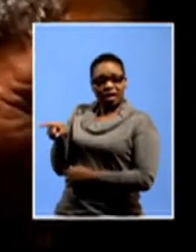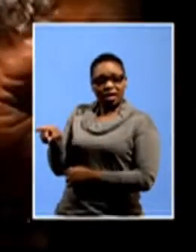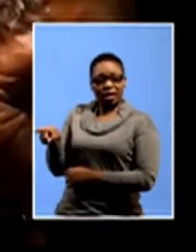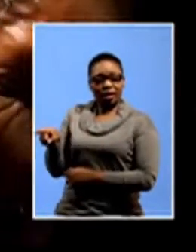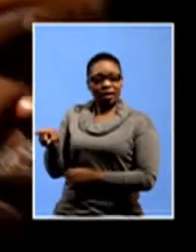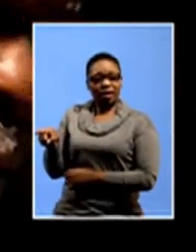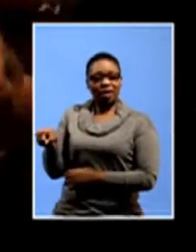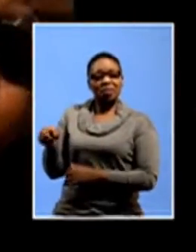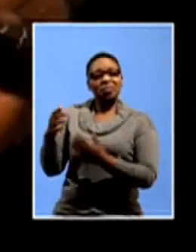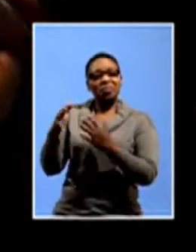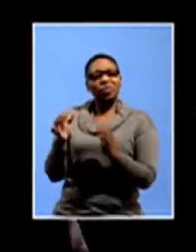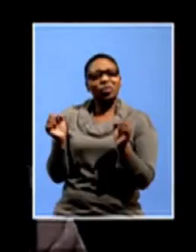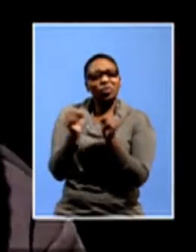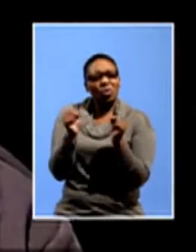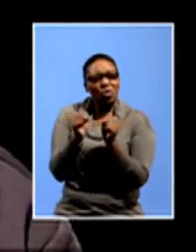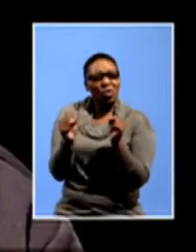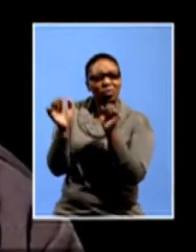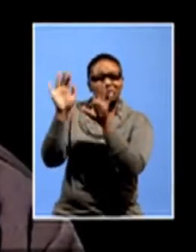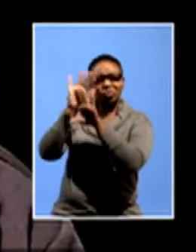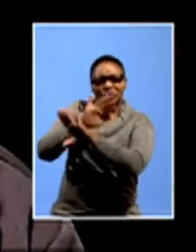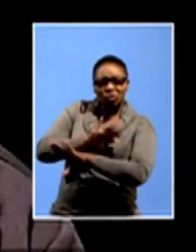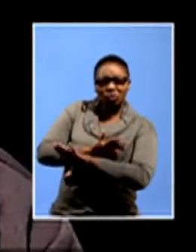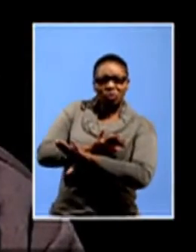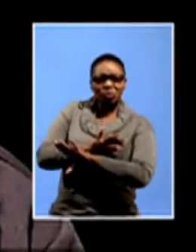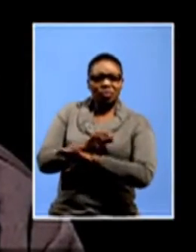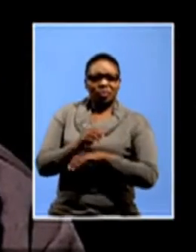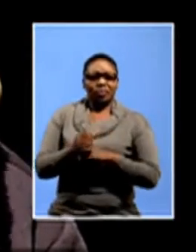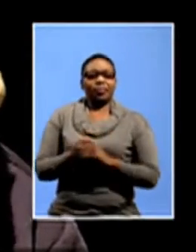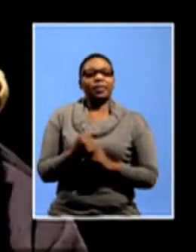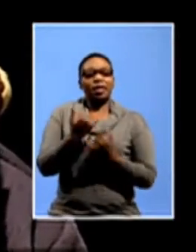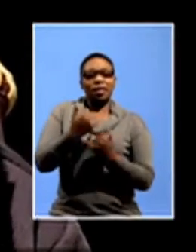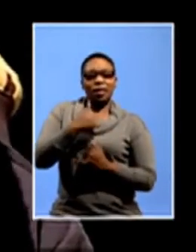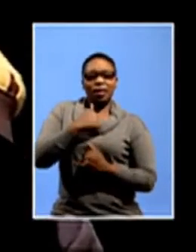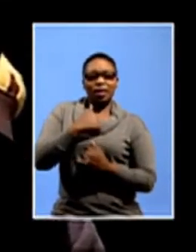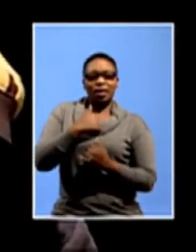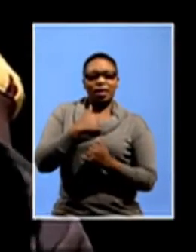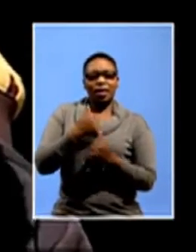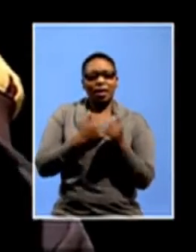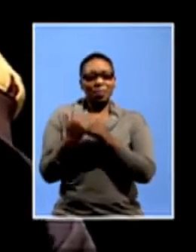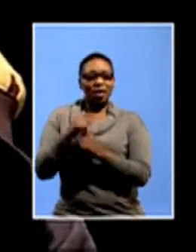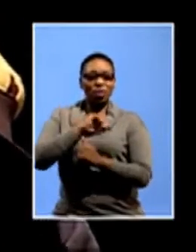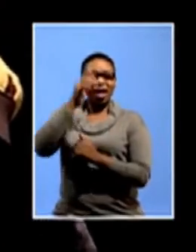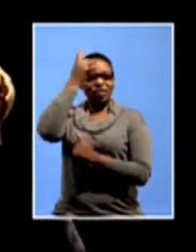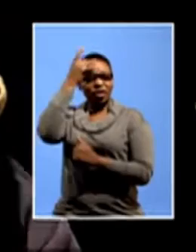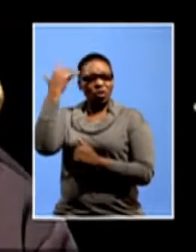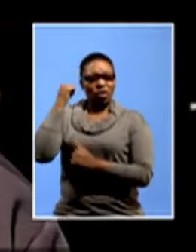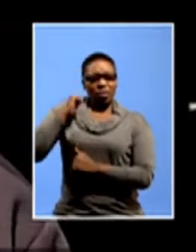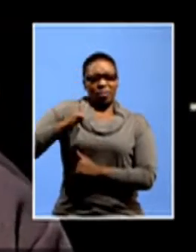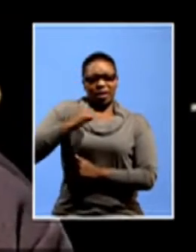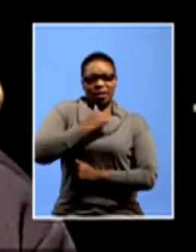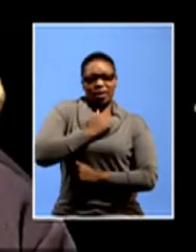geweest. Hier by die stalletjies. Het was 'n koue winteraand en toen ik